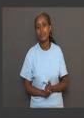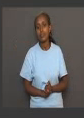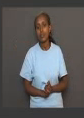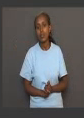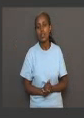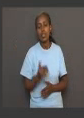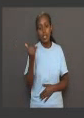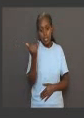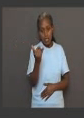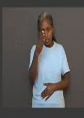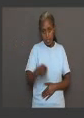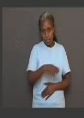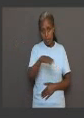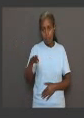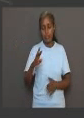Let us graph the result.